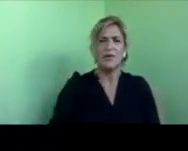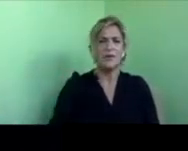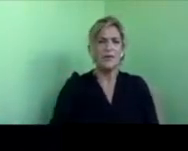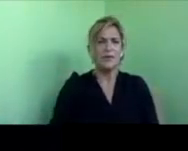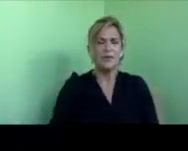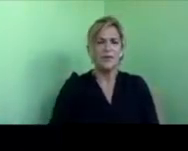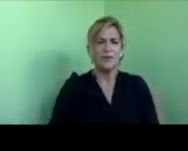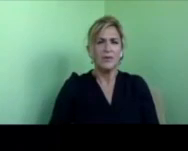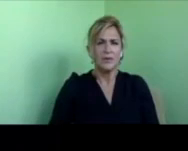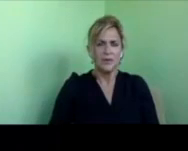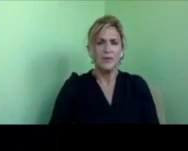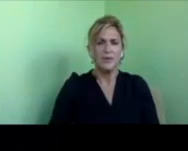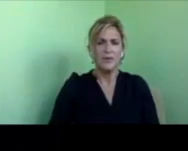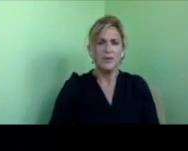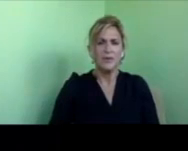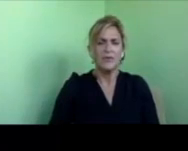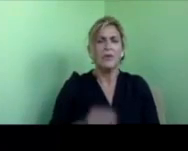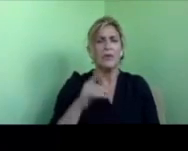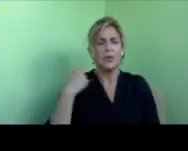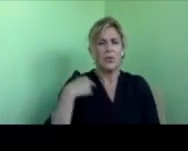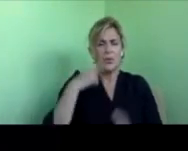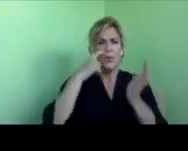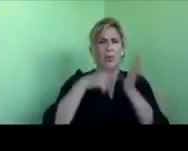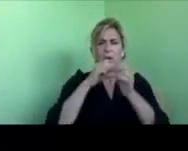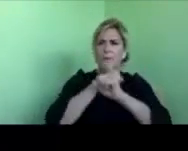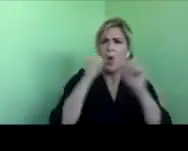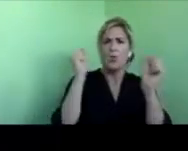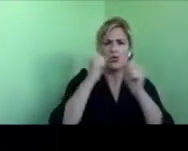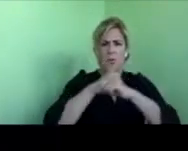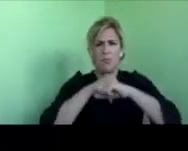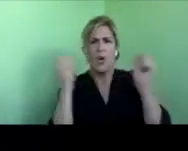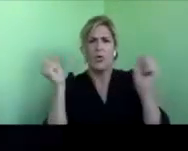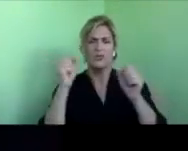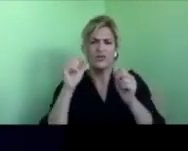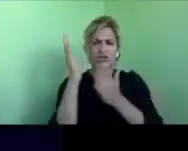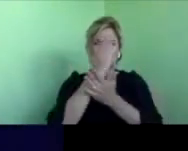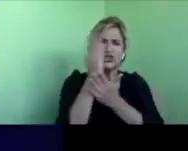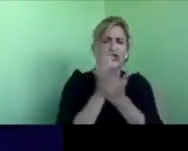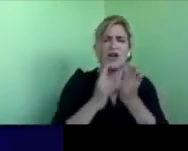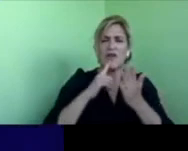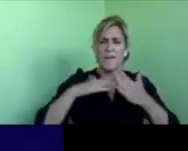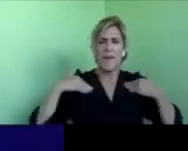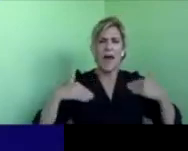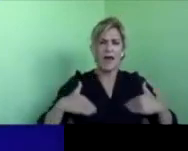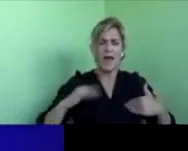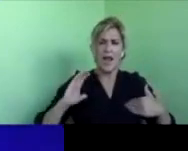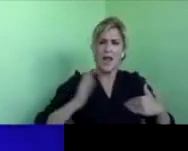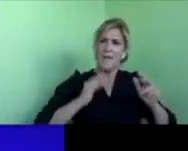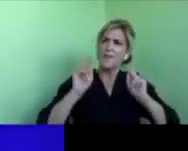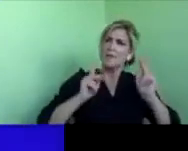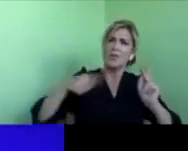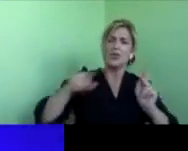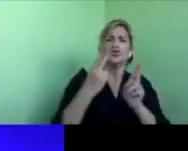You seem to delight in explosions and shattering of bodies. Often your beings are dressed in uniform